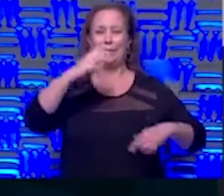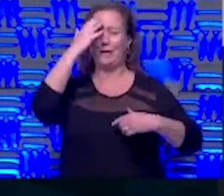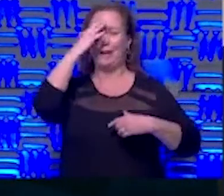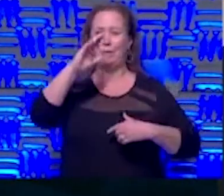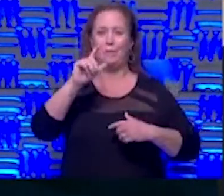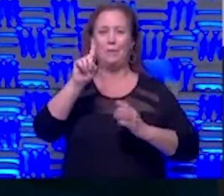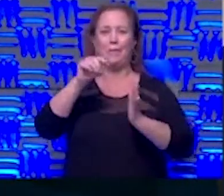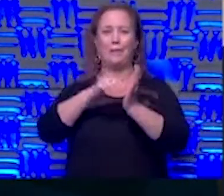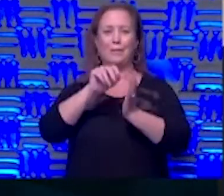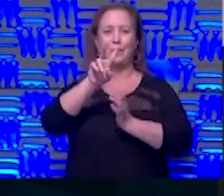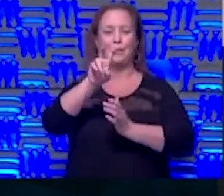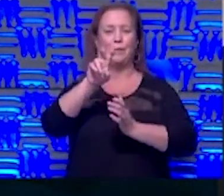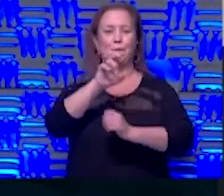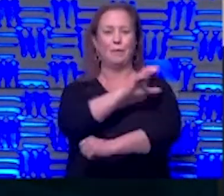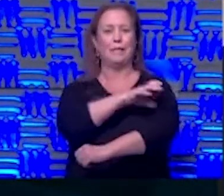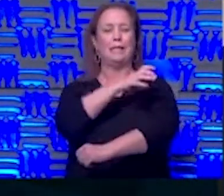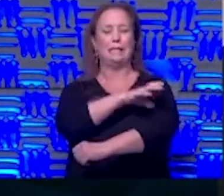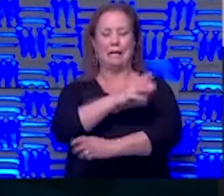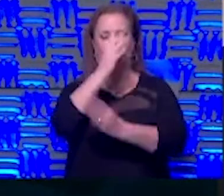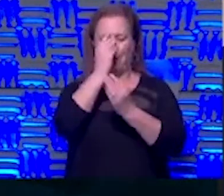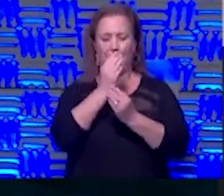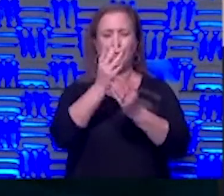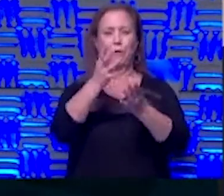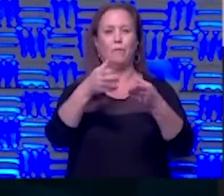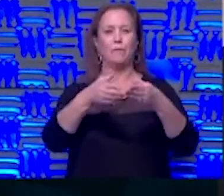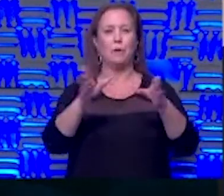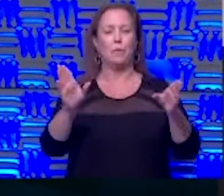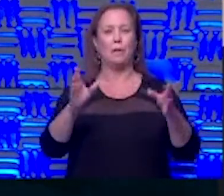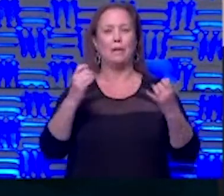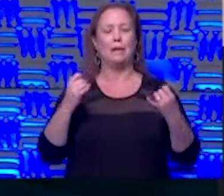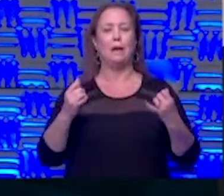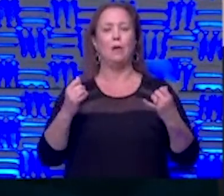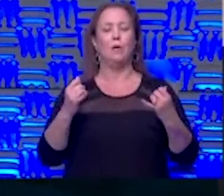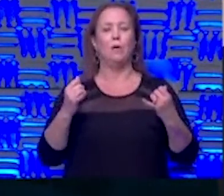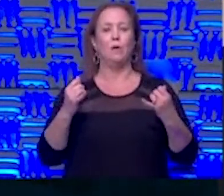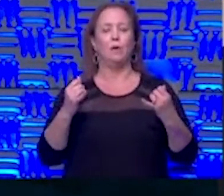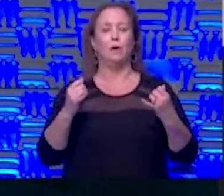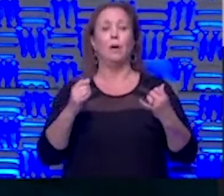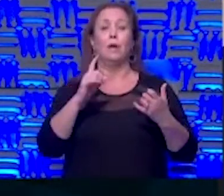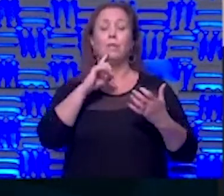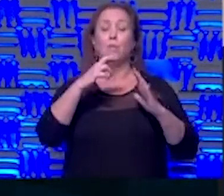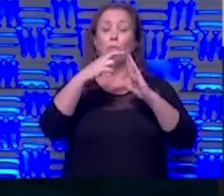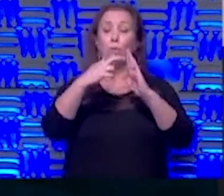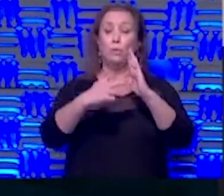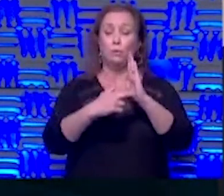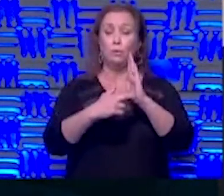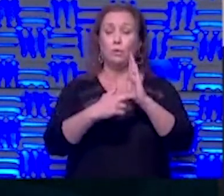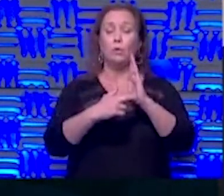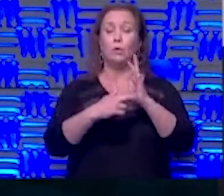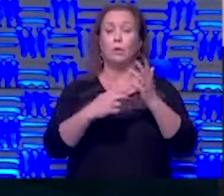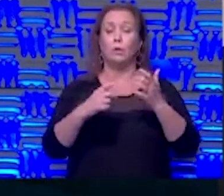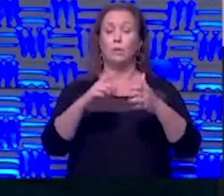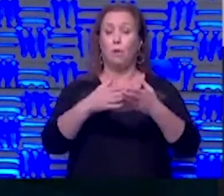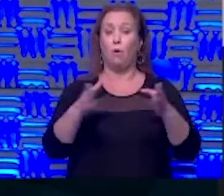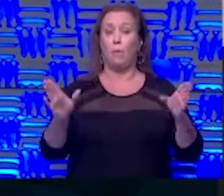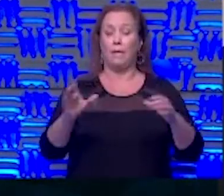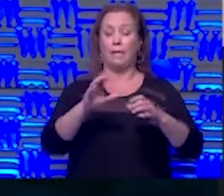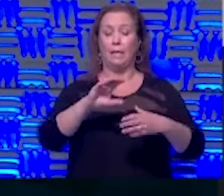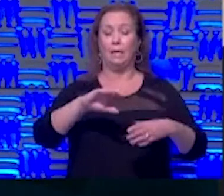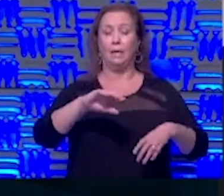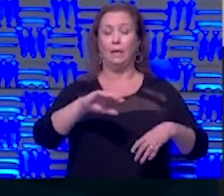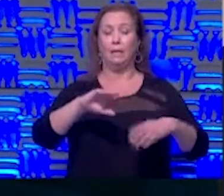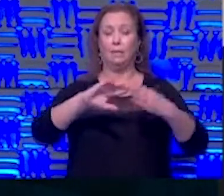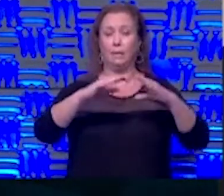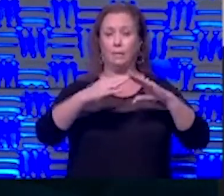worries. I promise you I will get back to you on whether it's open. Now, let me tell you what the criteria are. Criteria are that the community